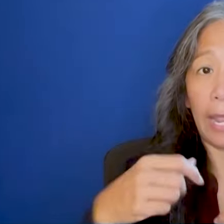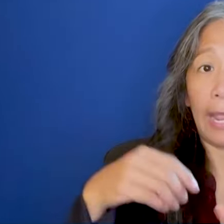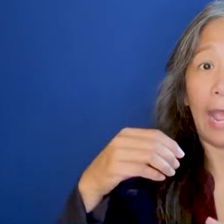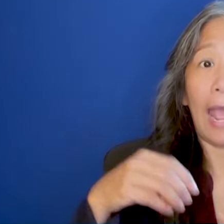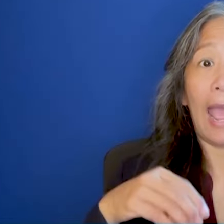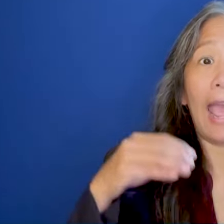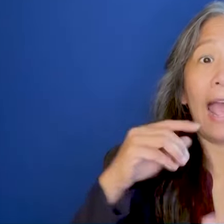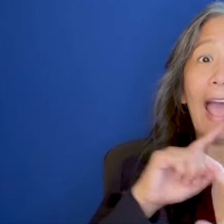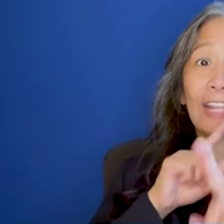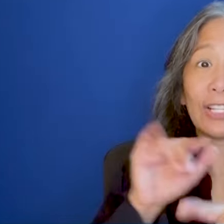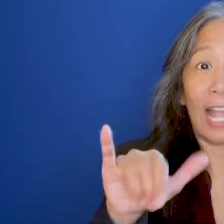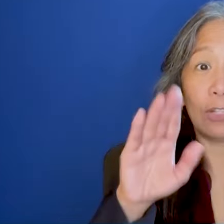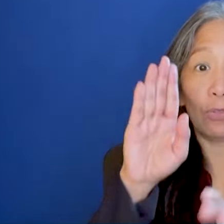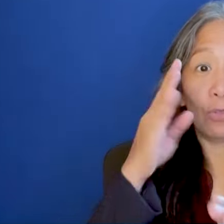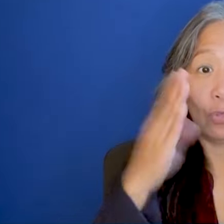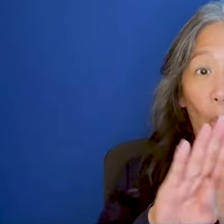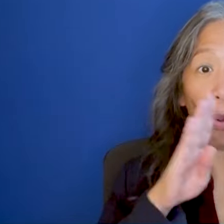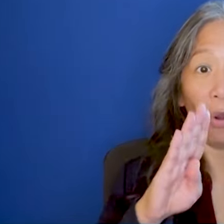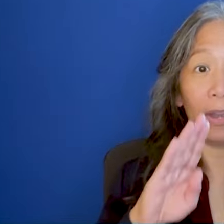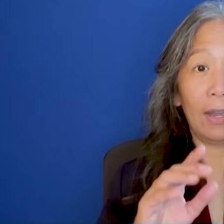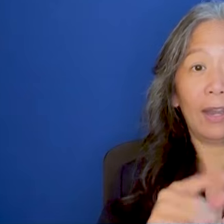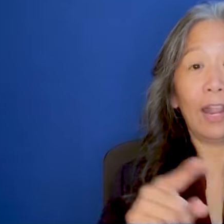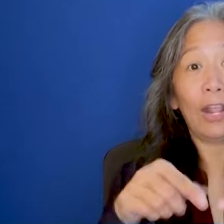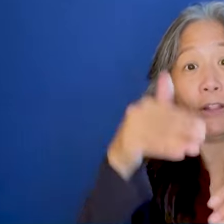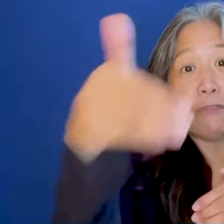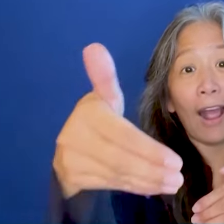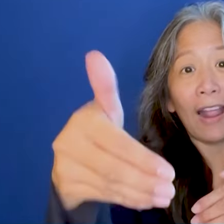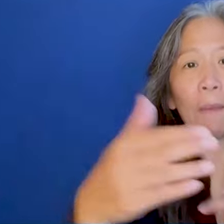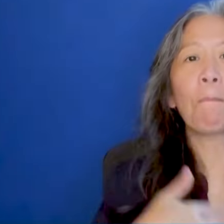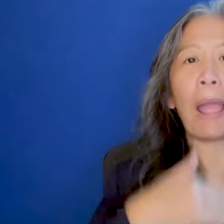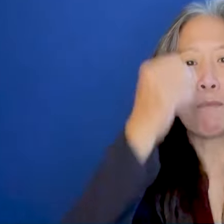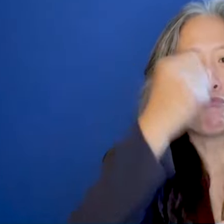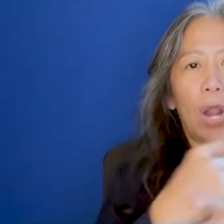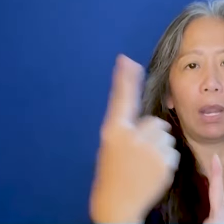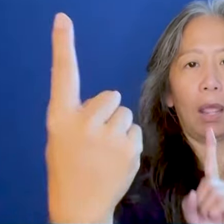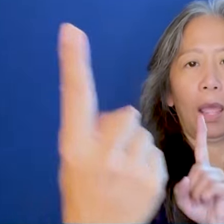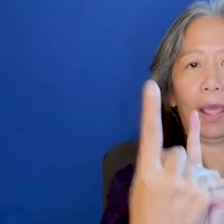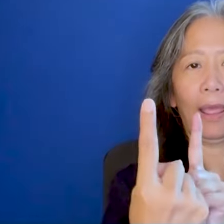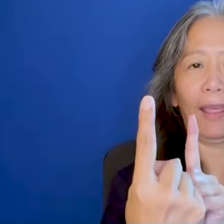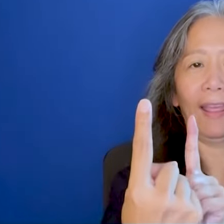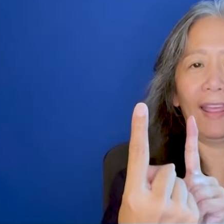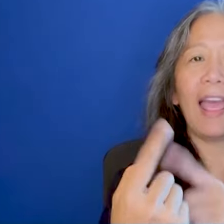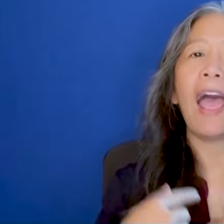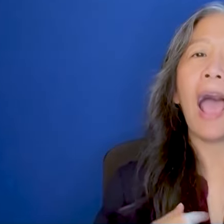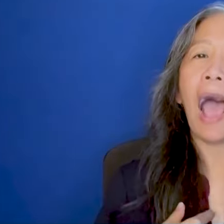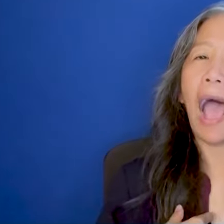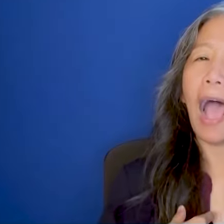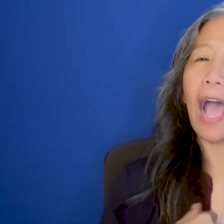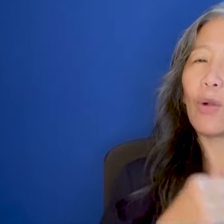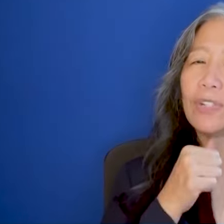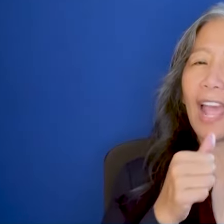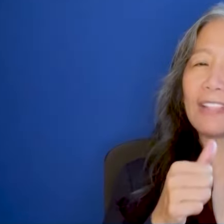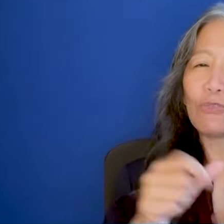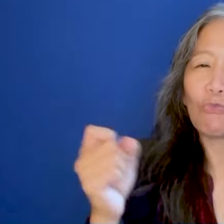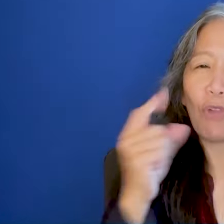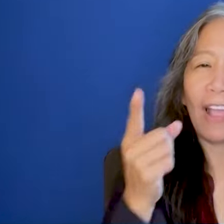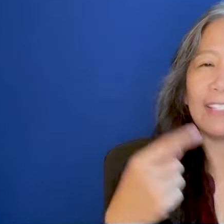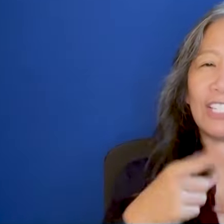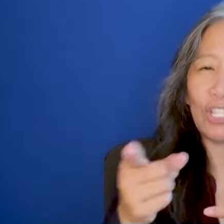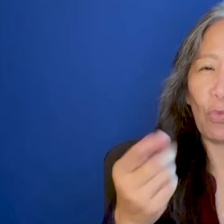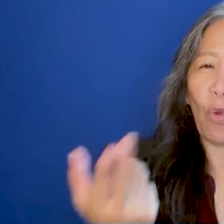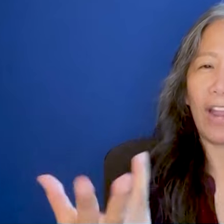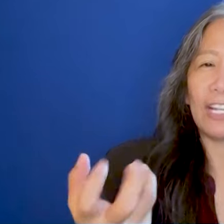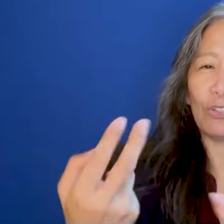remember is when I entered that door, I saw my brother on the other side. And you know what? At that point, I wasn't surprised he wanted to